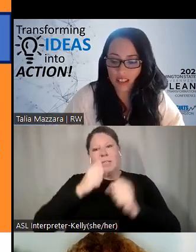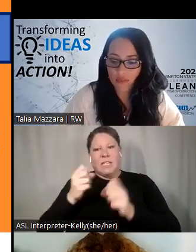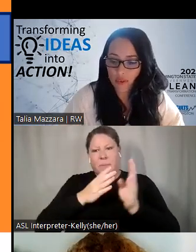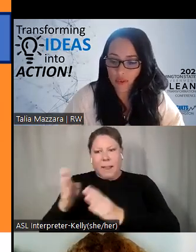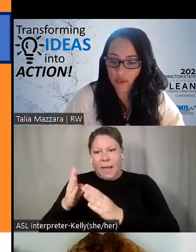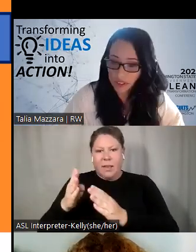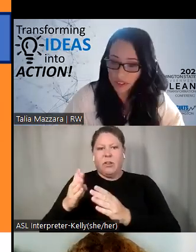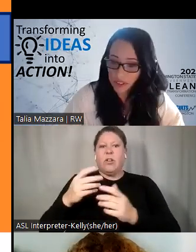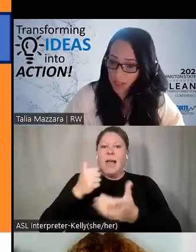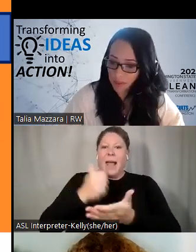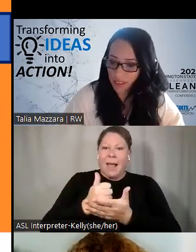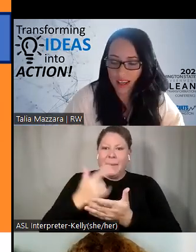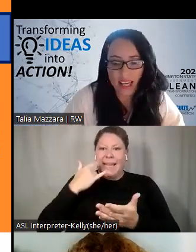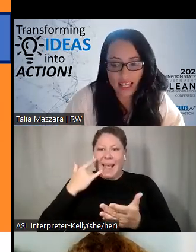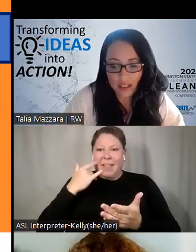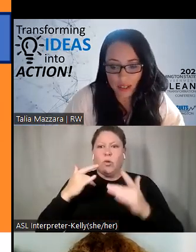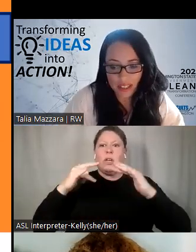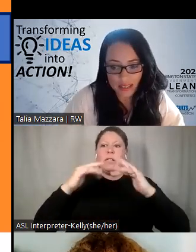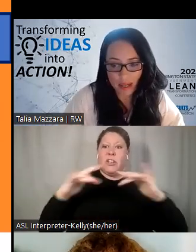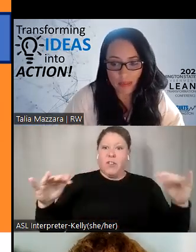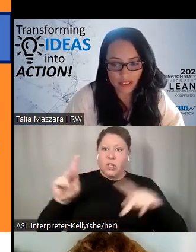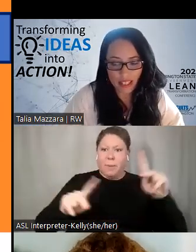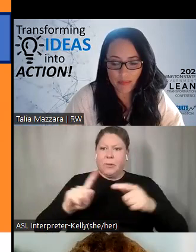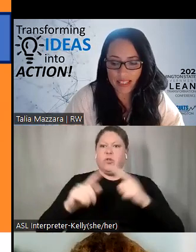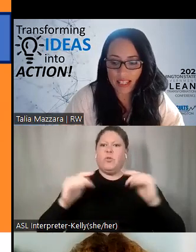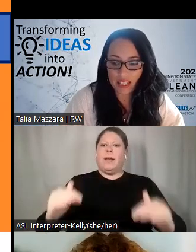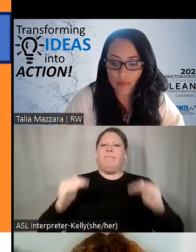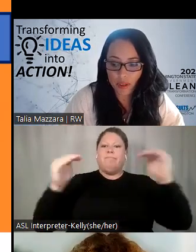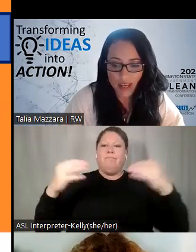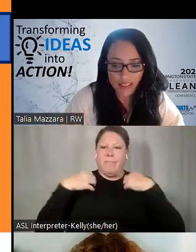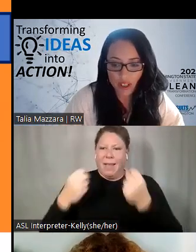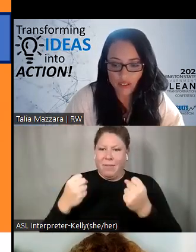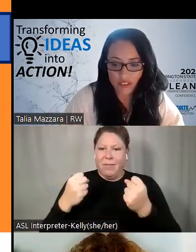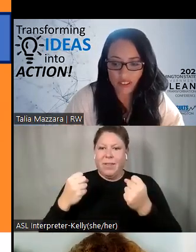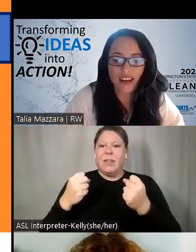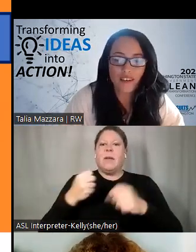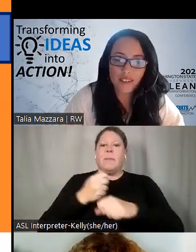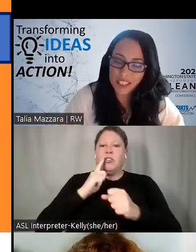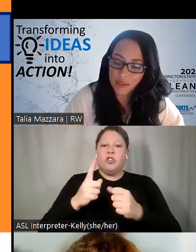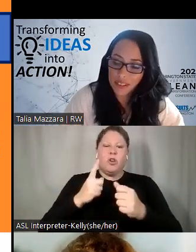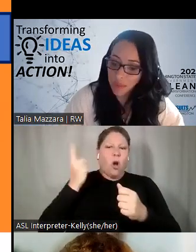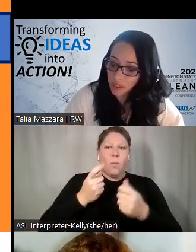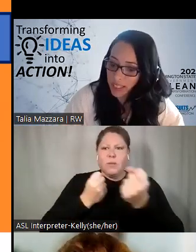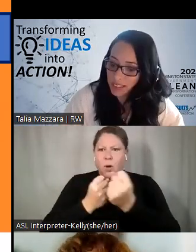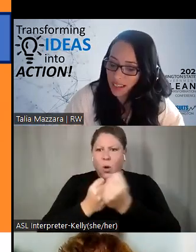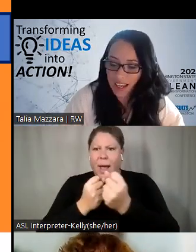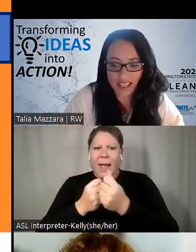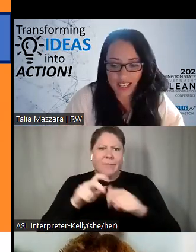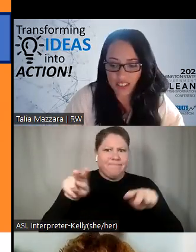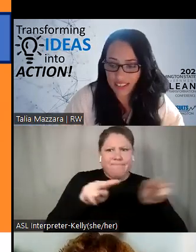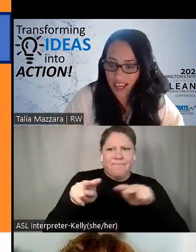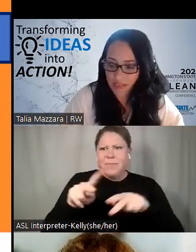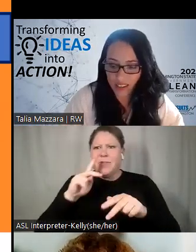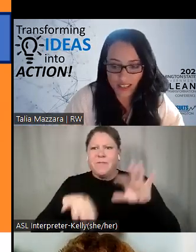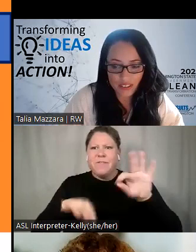of California's diverse people and communities by building and maintaining a proactive culture of continuous improvement,